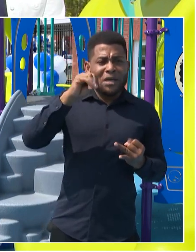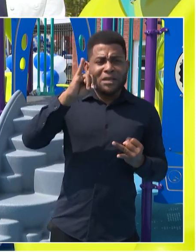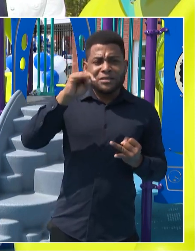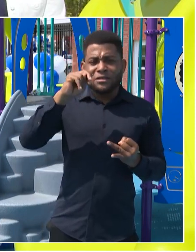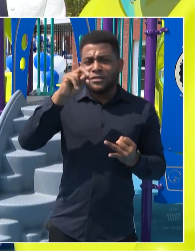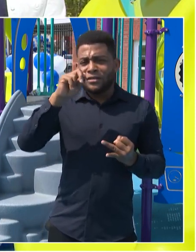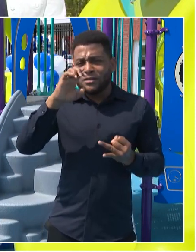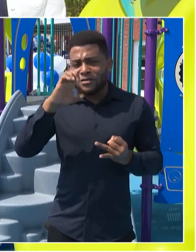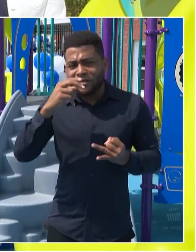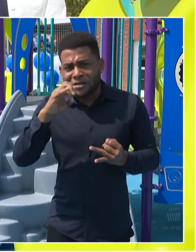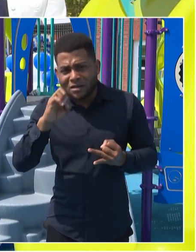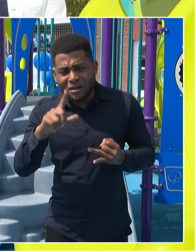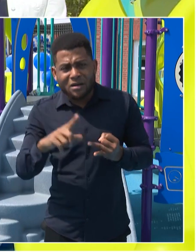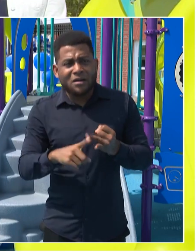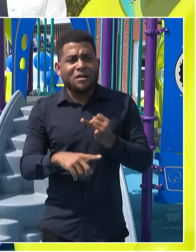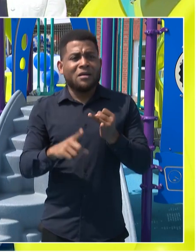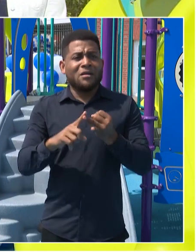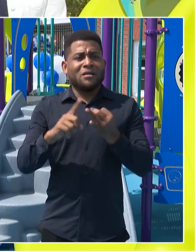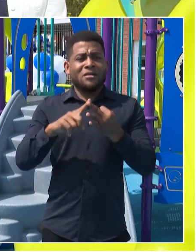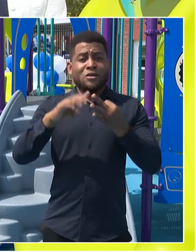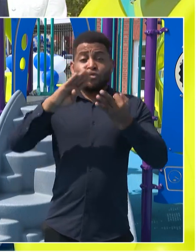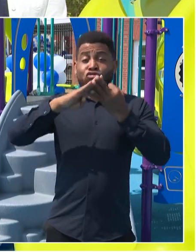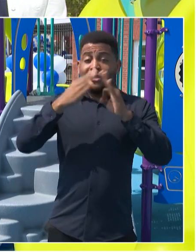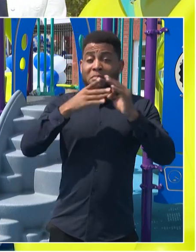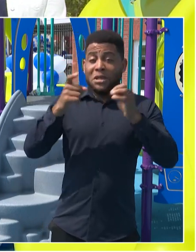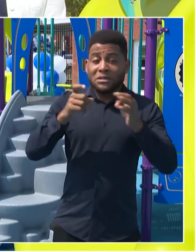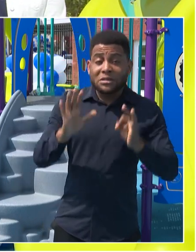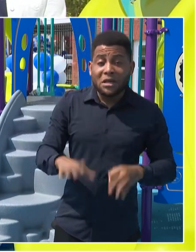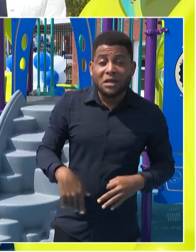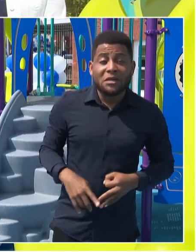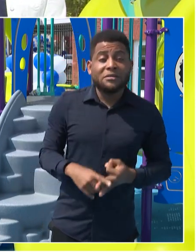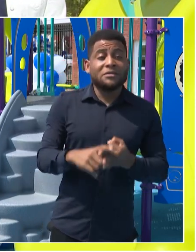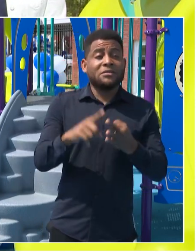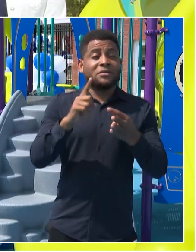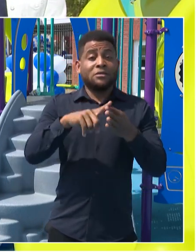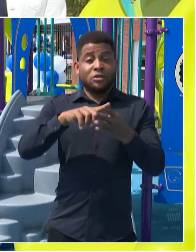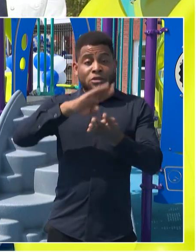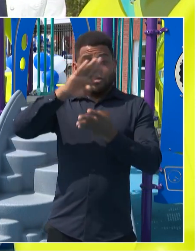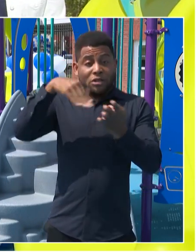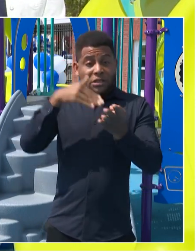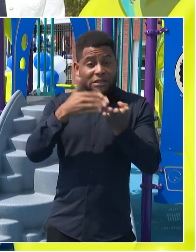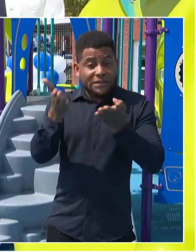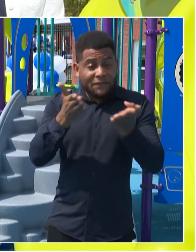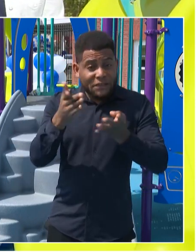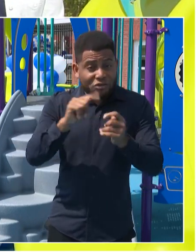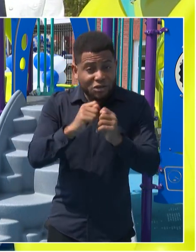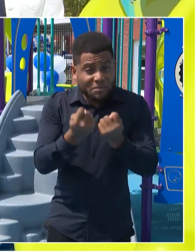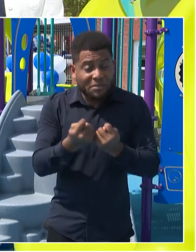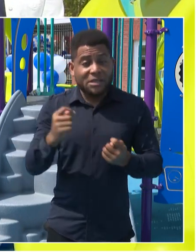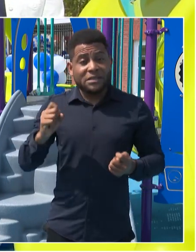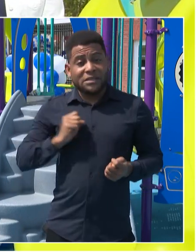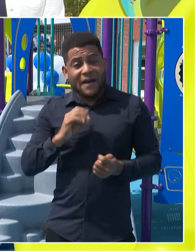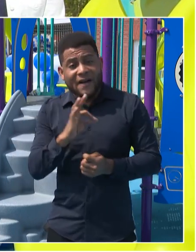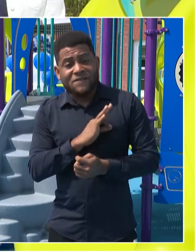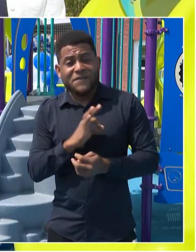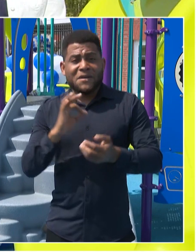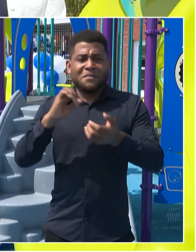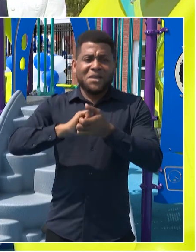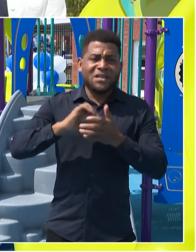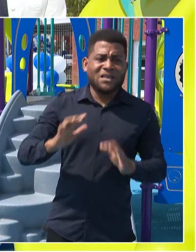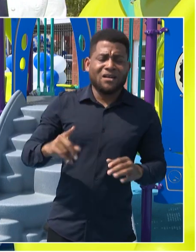of leading this journey of modernizations. And to our Central Services team, the staff, our partners, thank you as well.